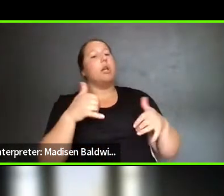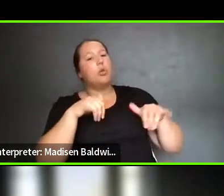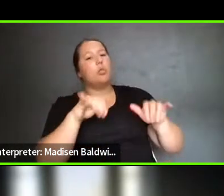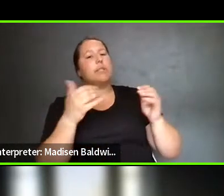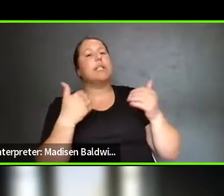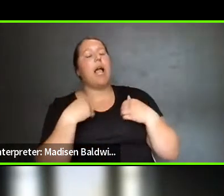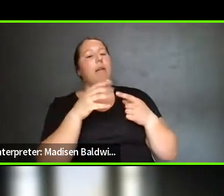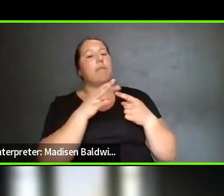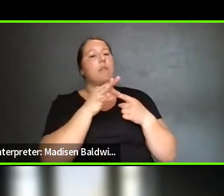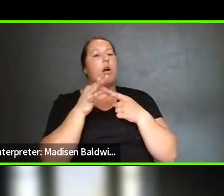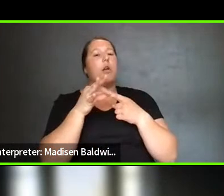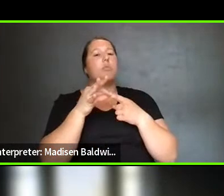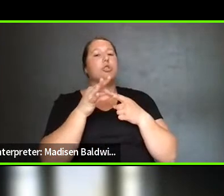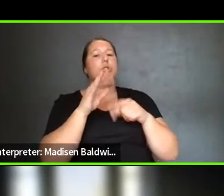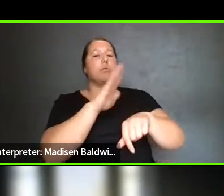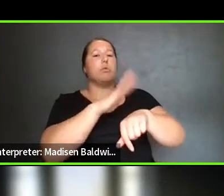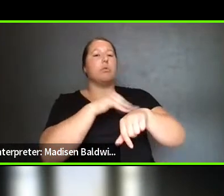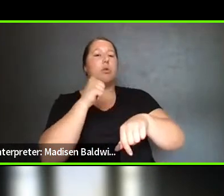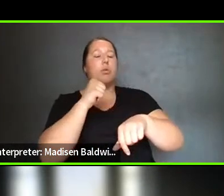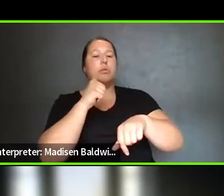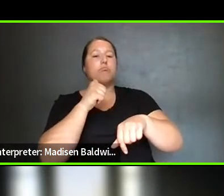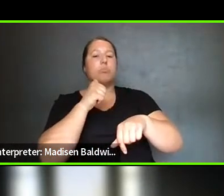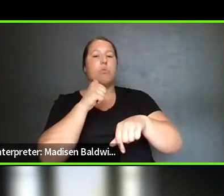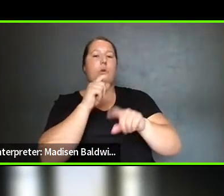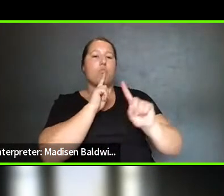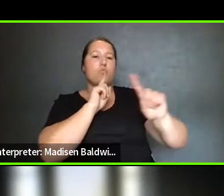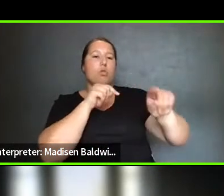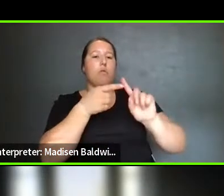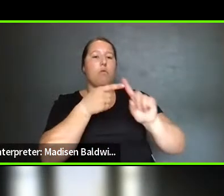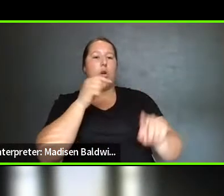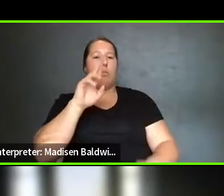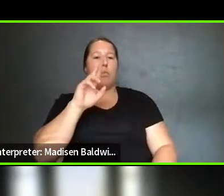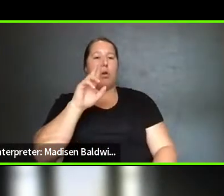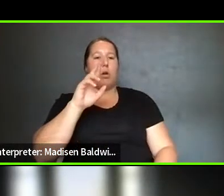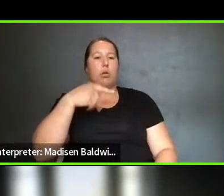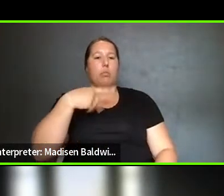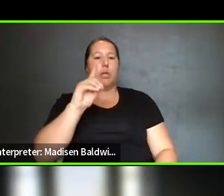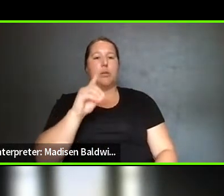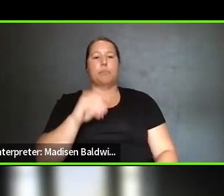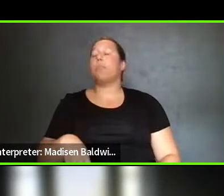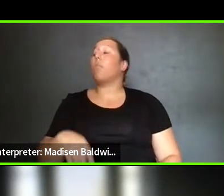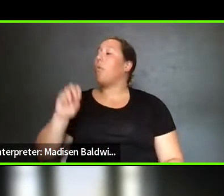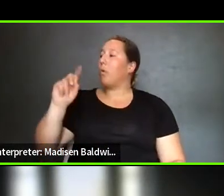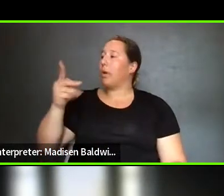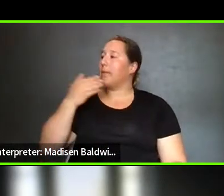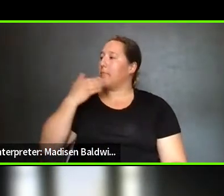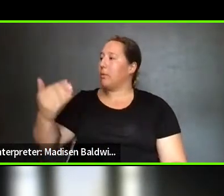a co-response if necessary. Great, thank you. You're welcome.